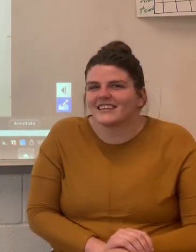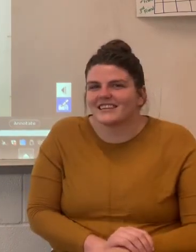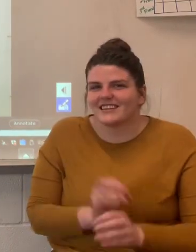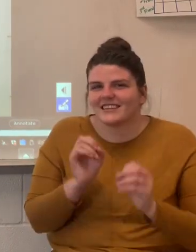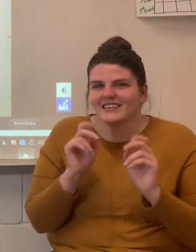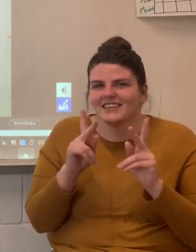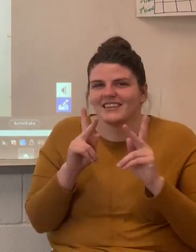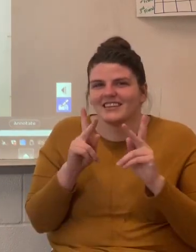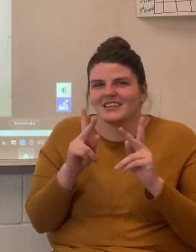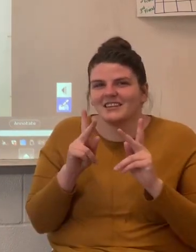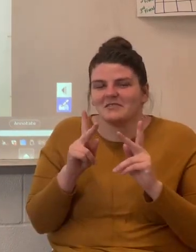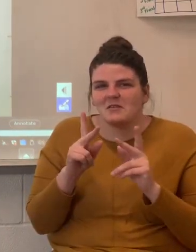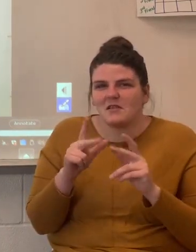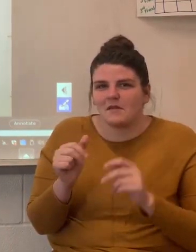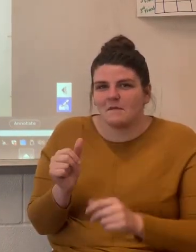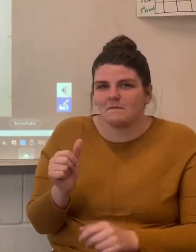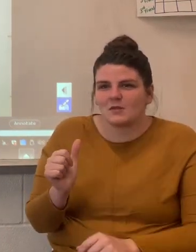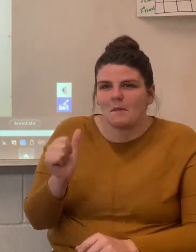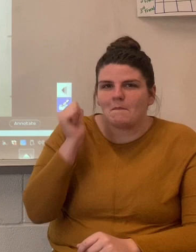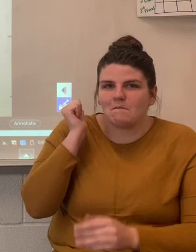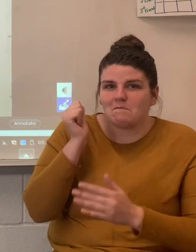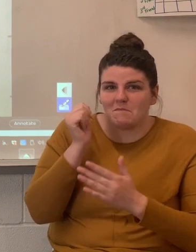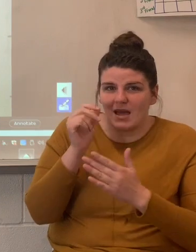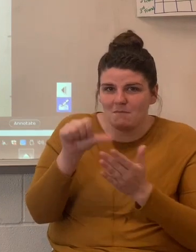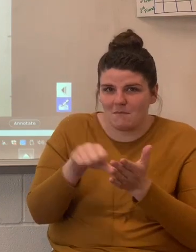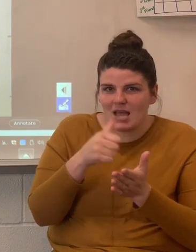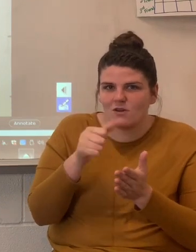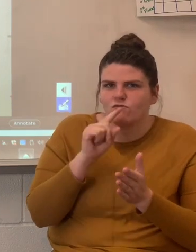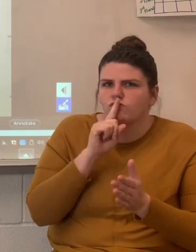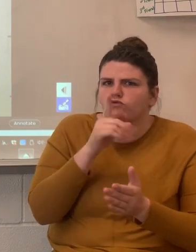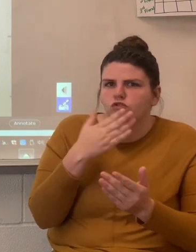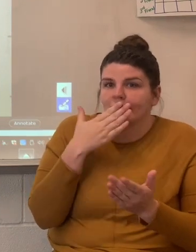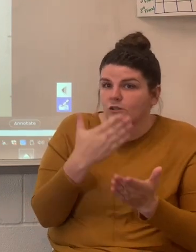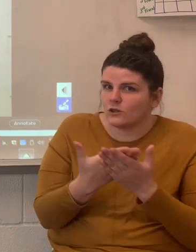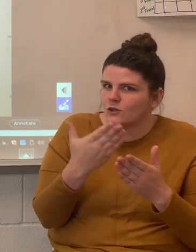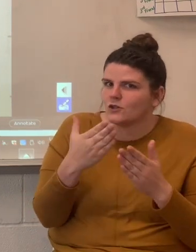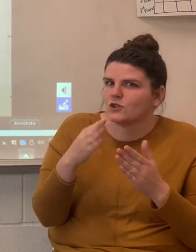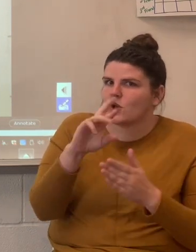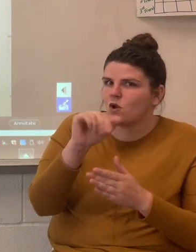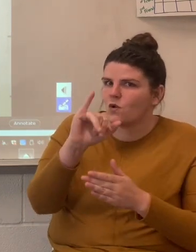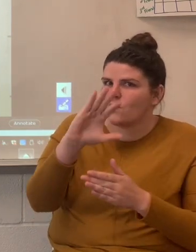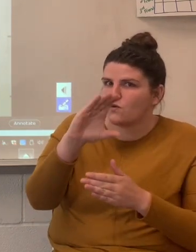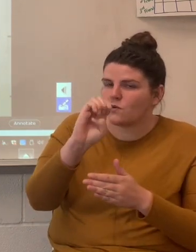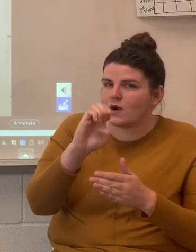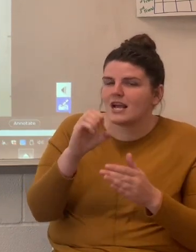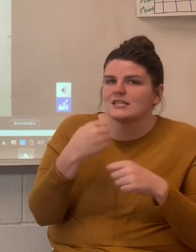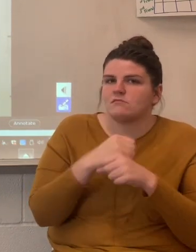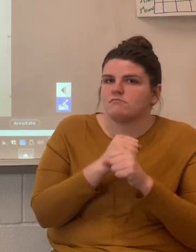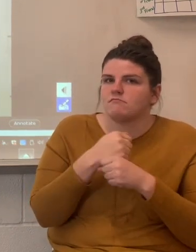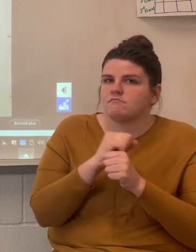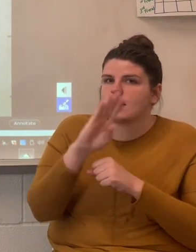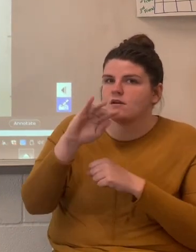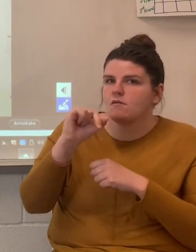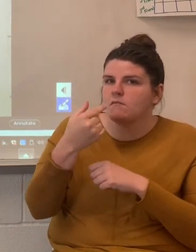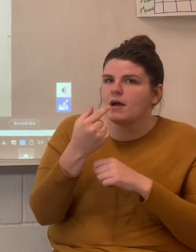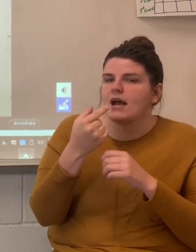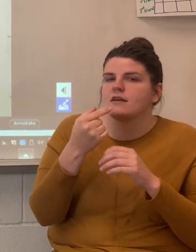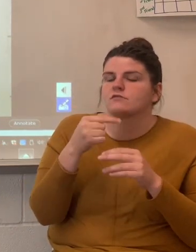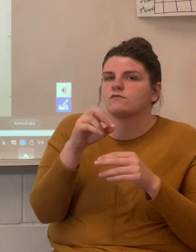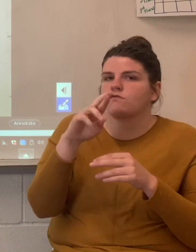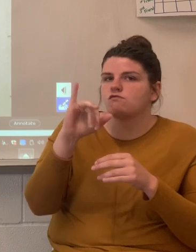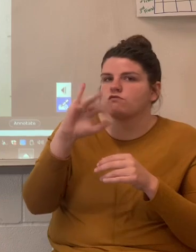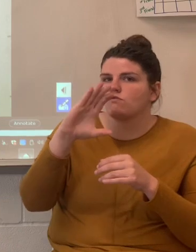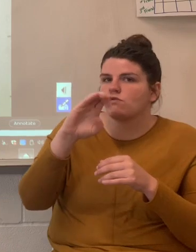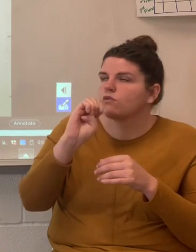All right, back page. Really good rice makes bags of rice. They weigh 2 1/6 pounds each. Tom's